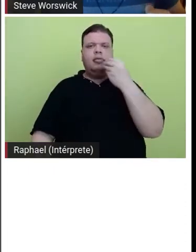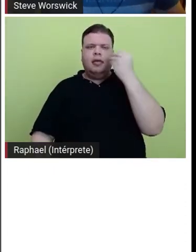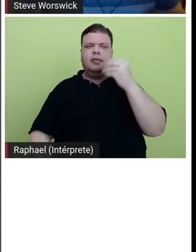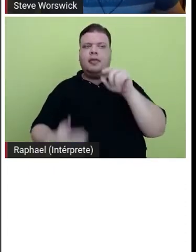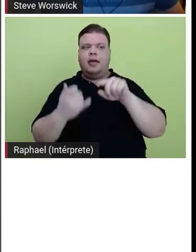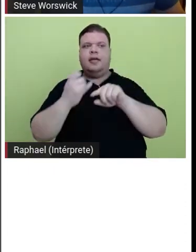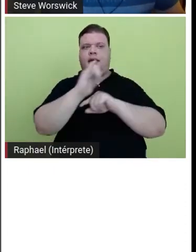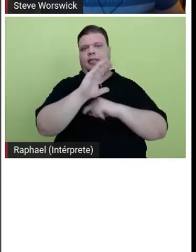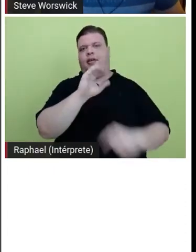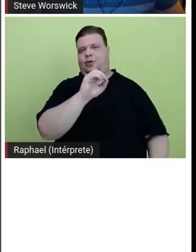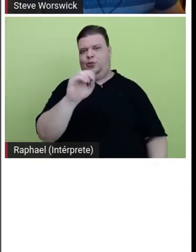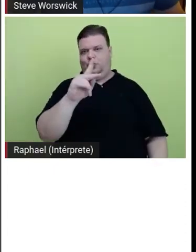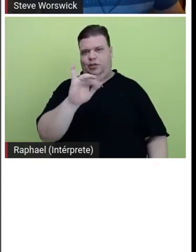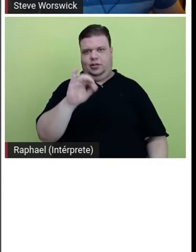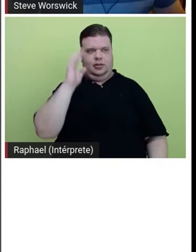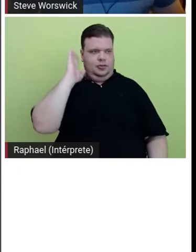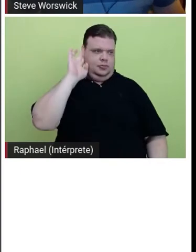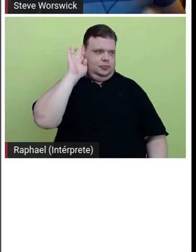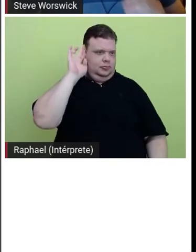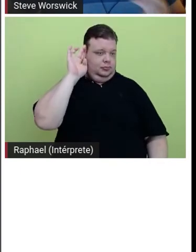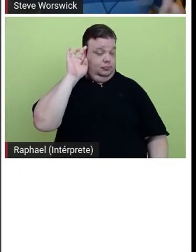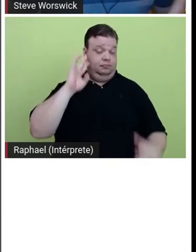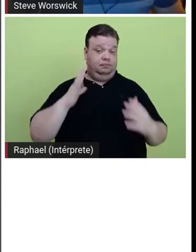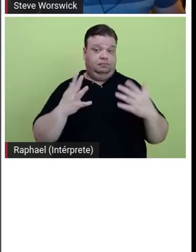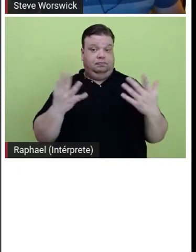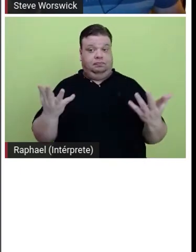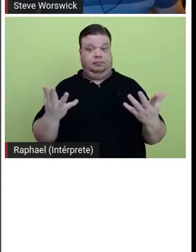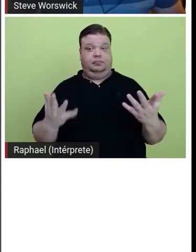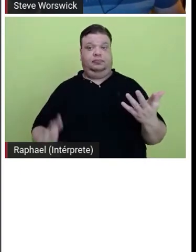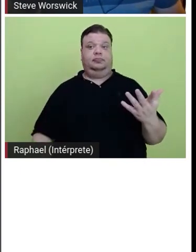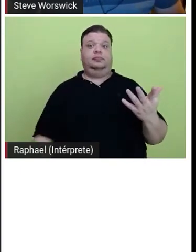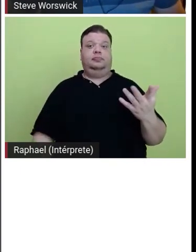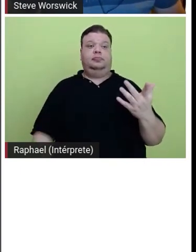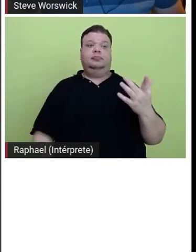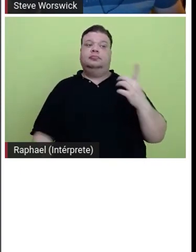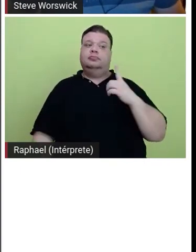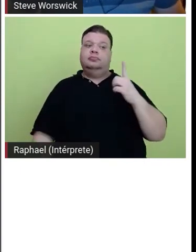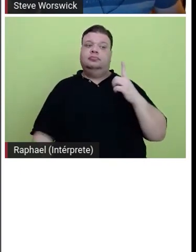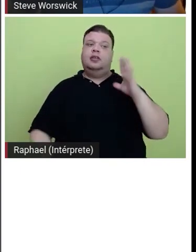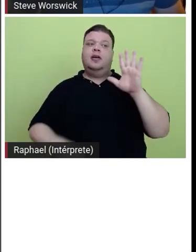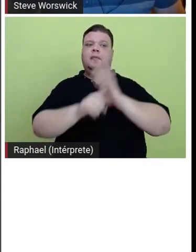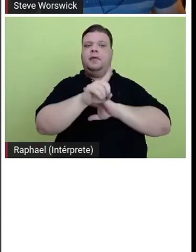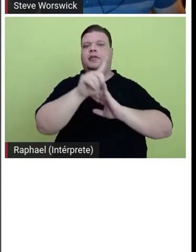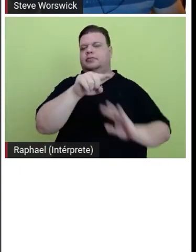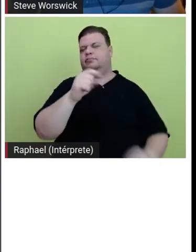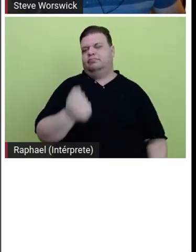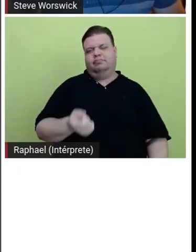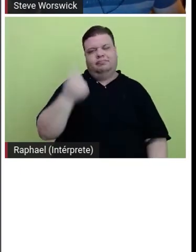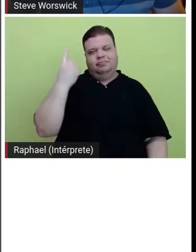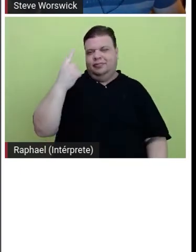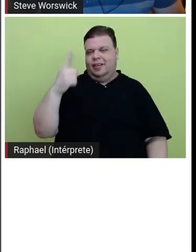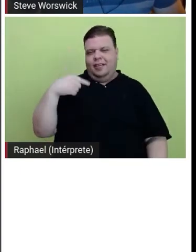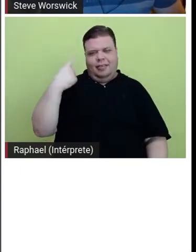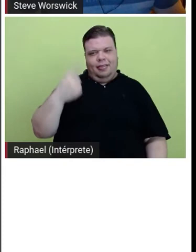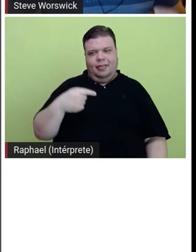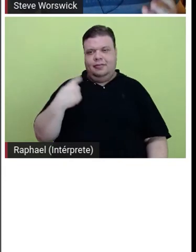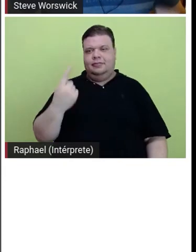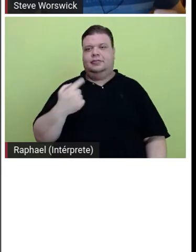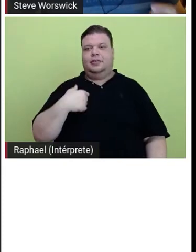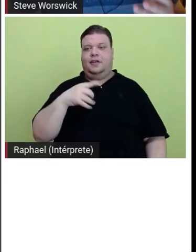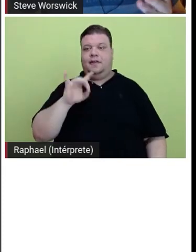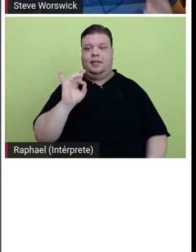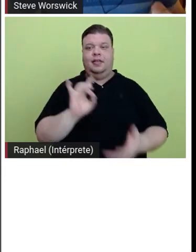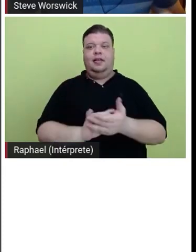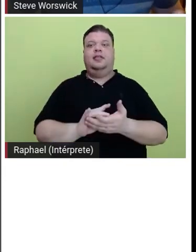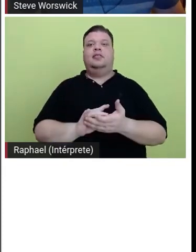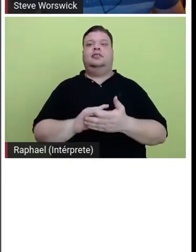drawn into the illusion. I compare this to kind of like going to the cinema to watch a James Bond film. You know